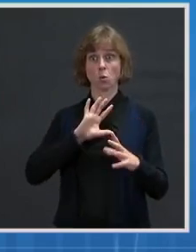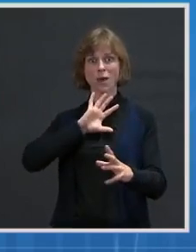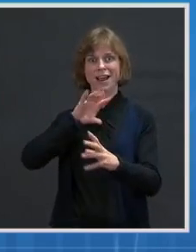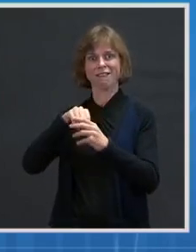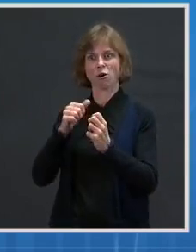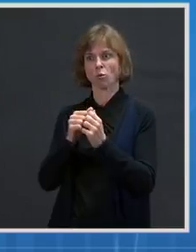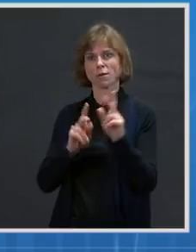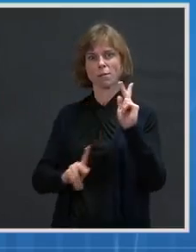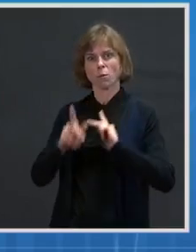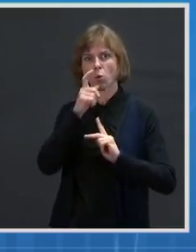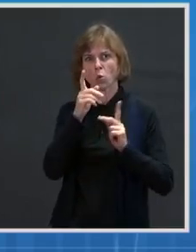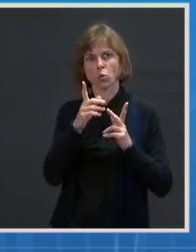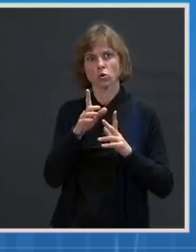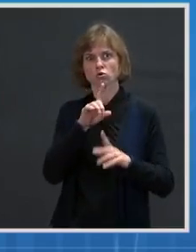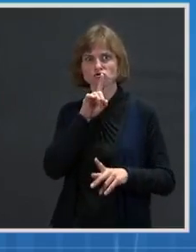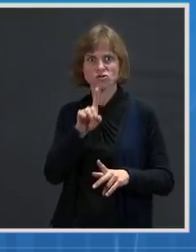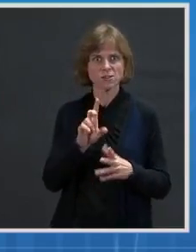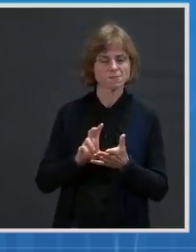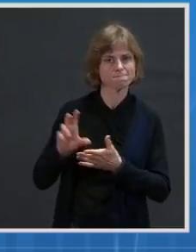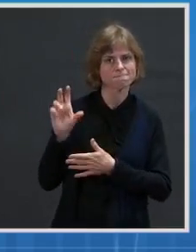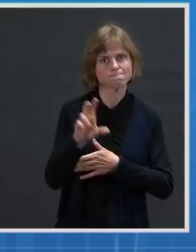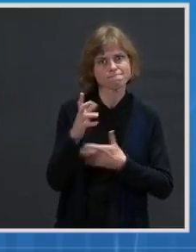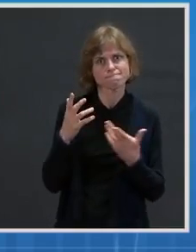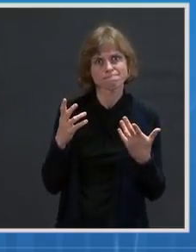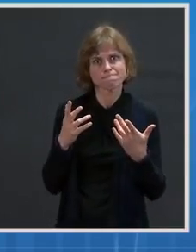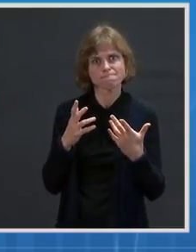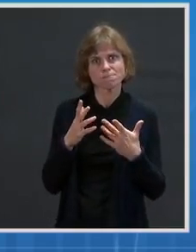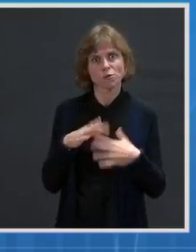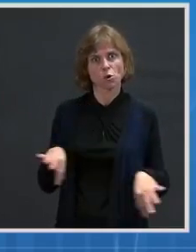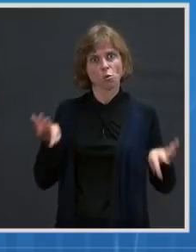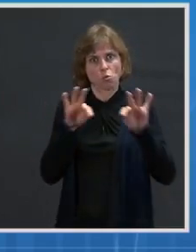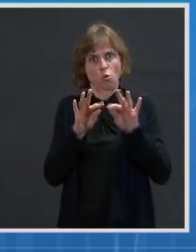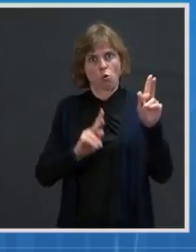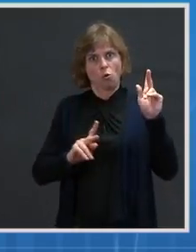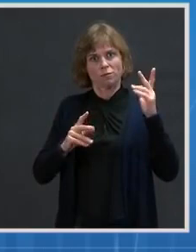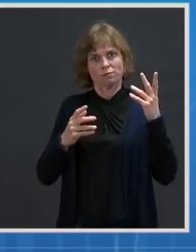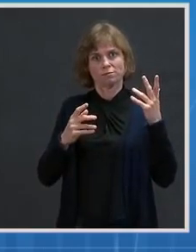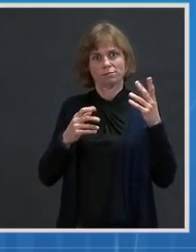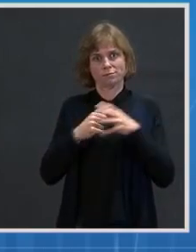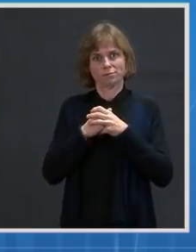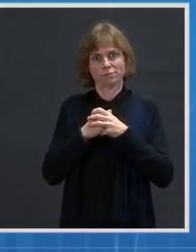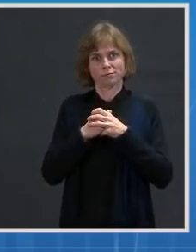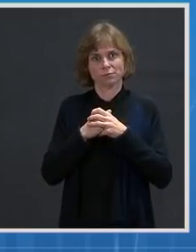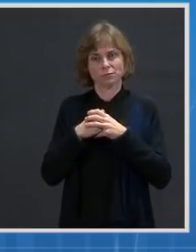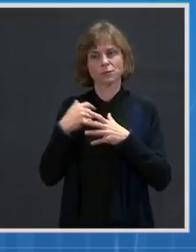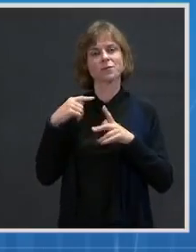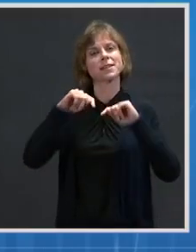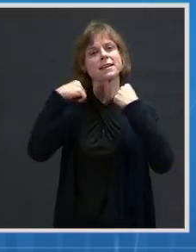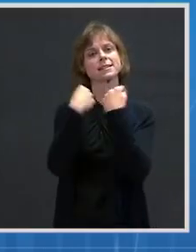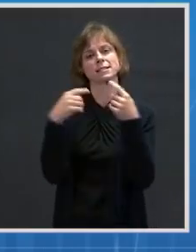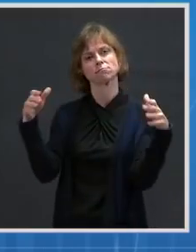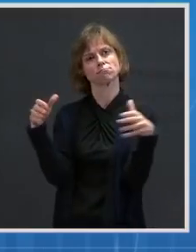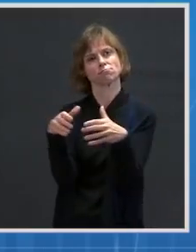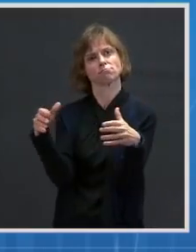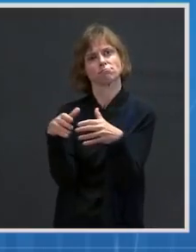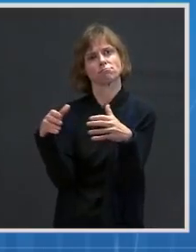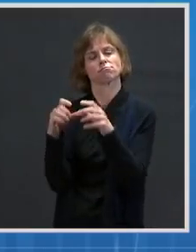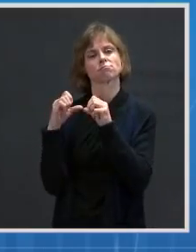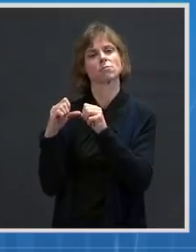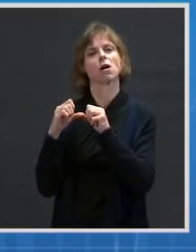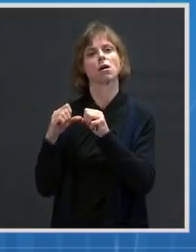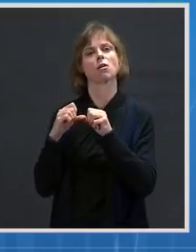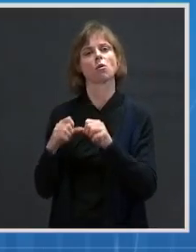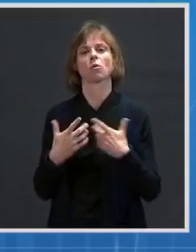stakeholders. The COVID team has begun meeting on an ongoing basis state and local health leaders,